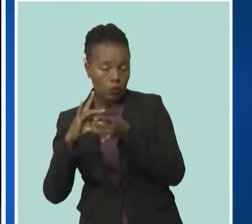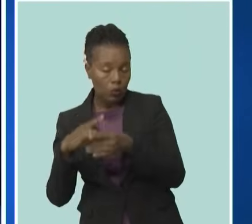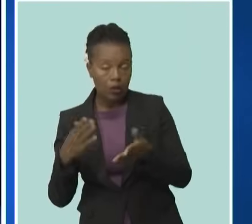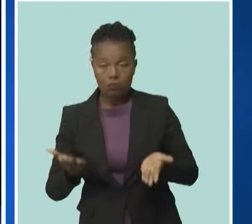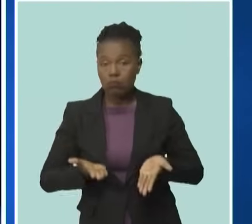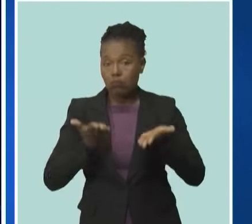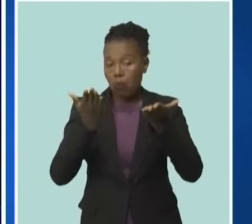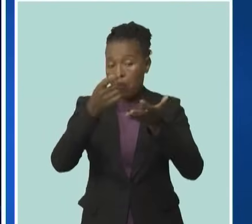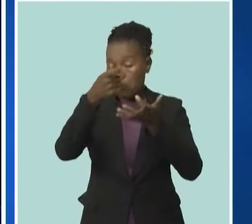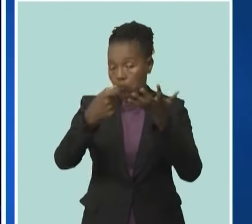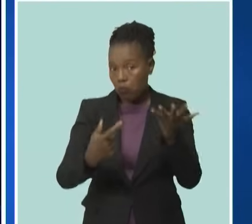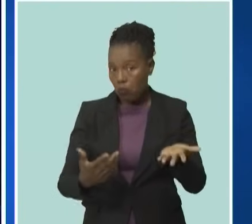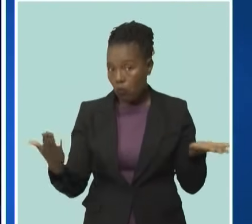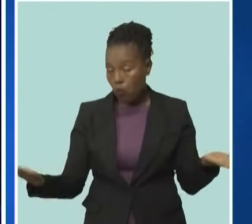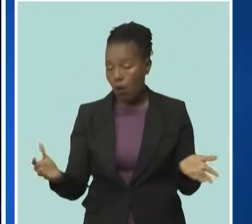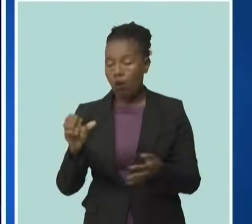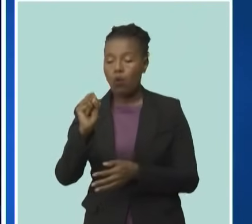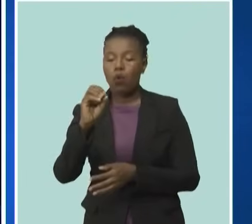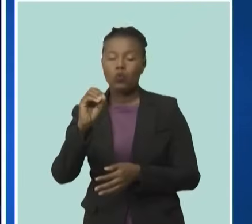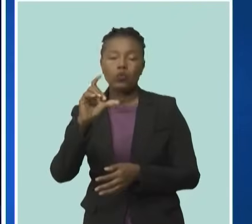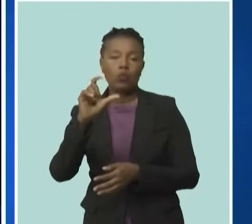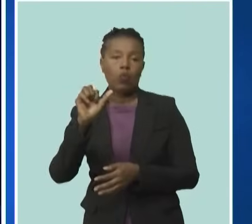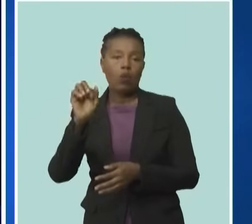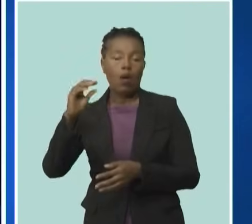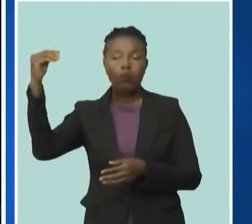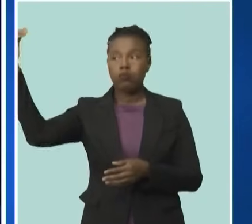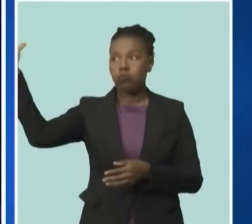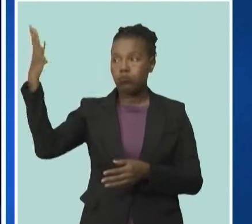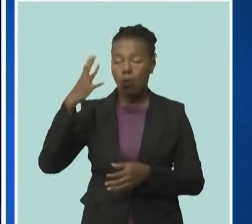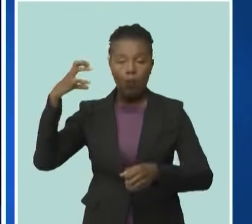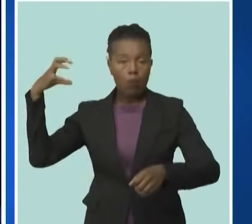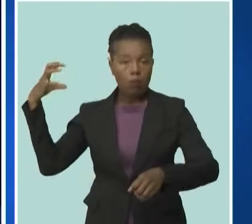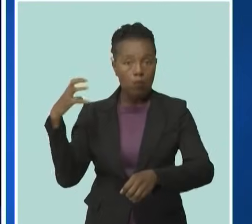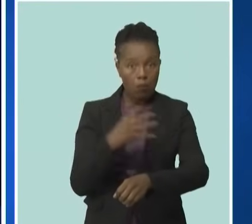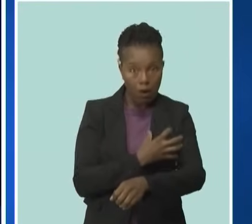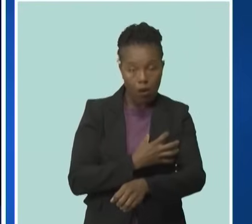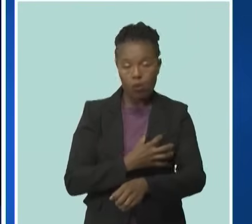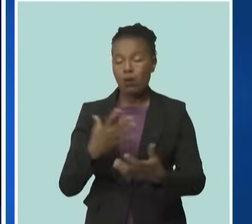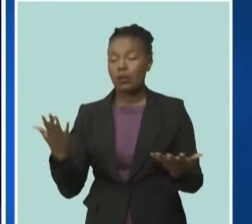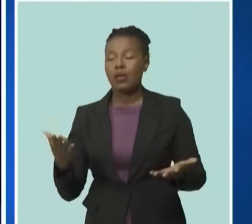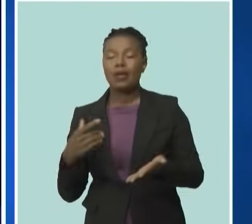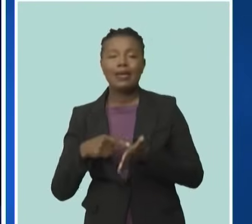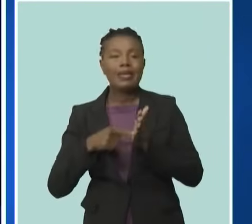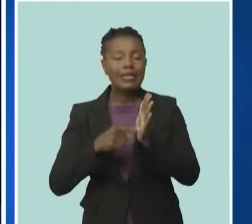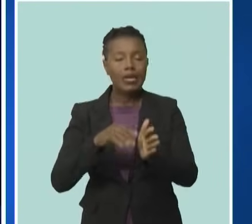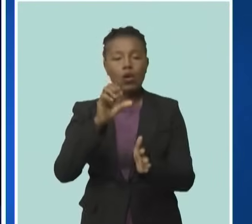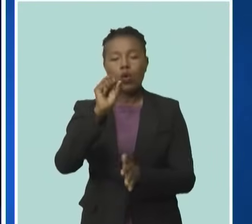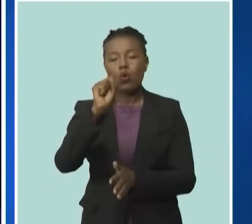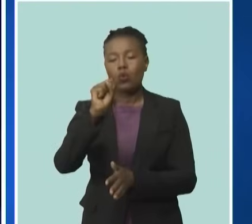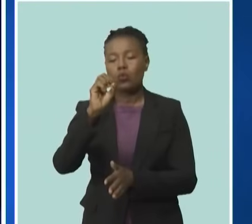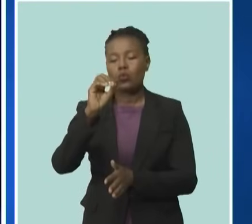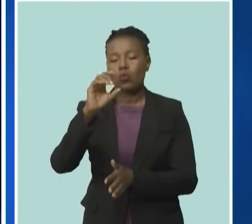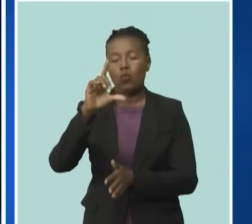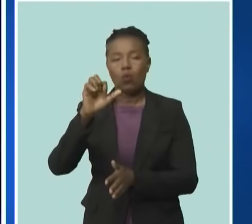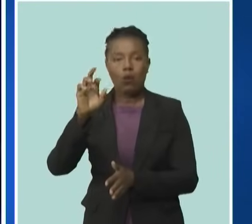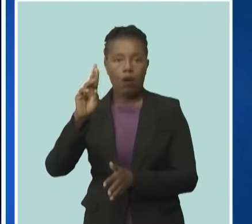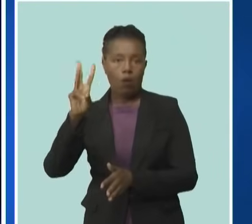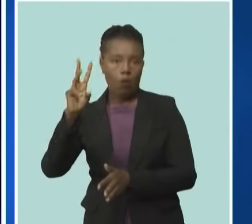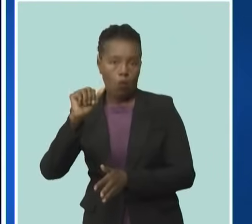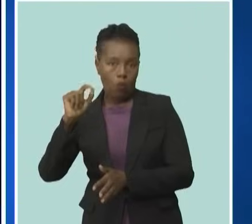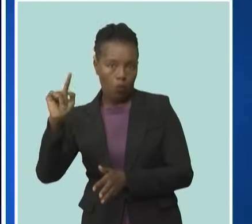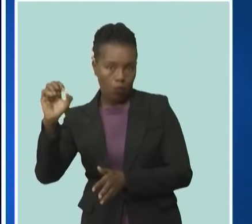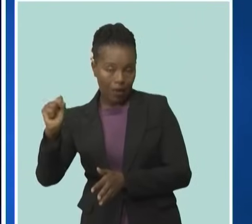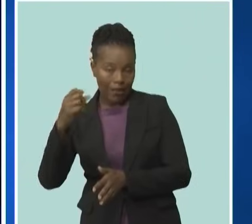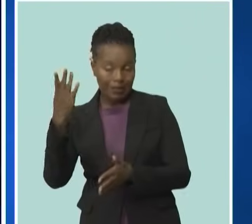solar-powered generators. So we have solar watt systems will be there as well, showing live demonstrations, showcasing,